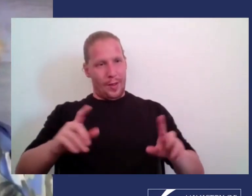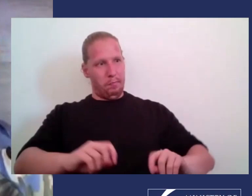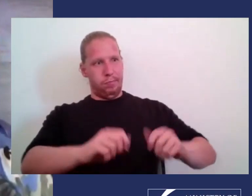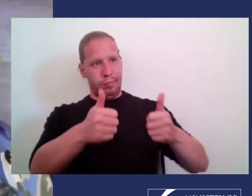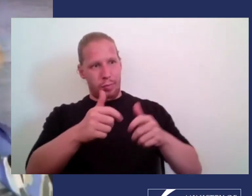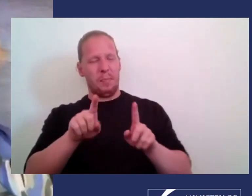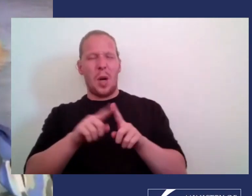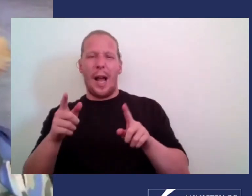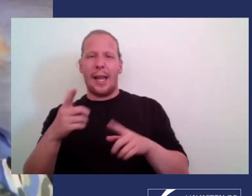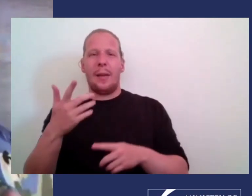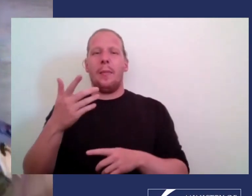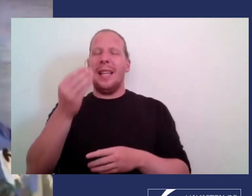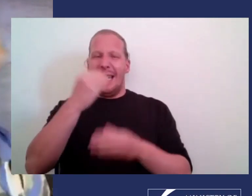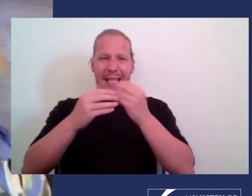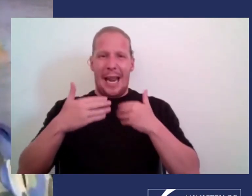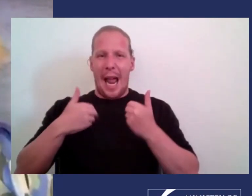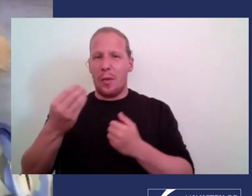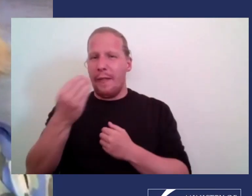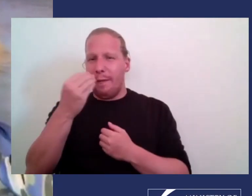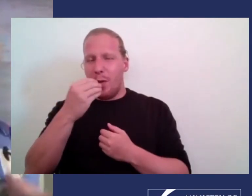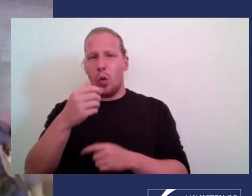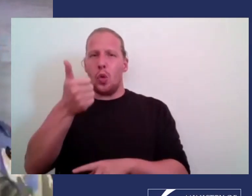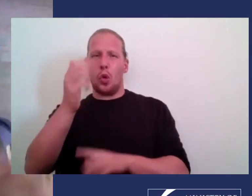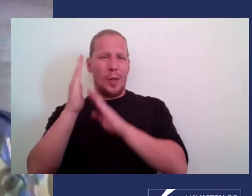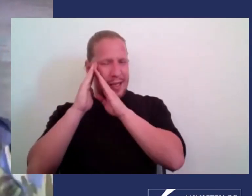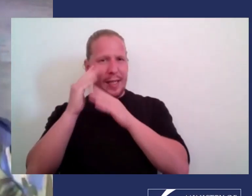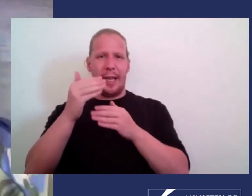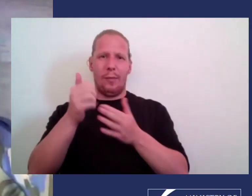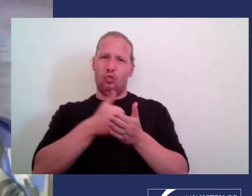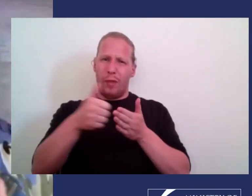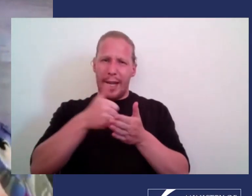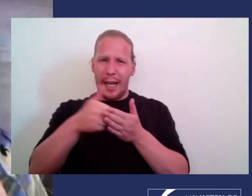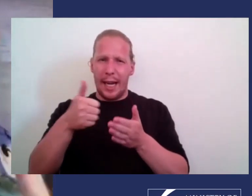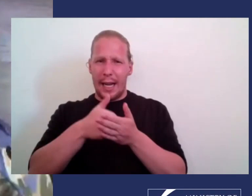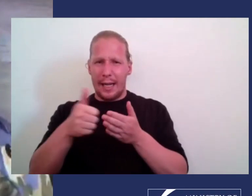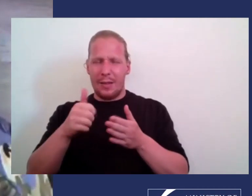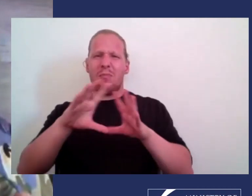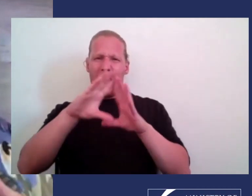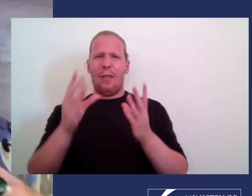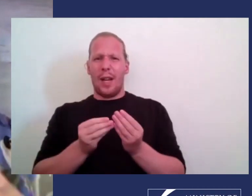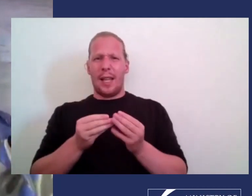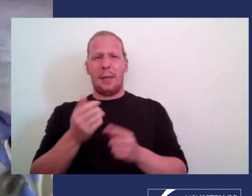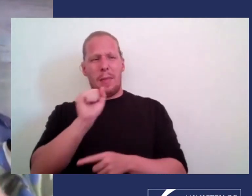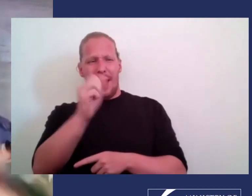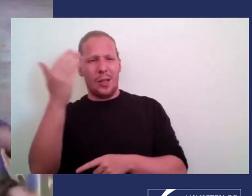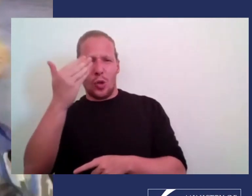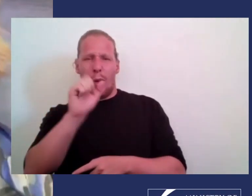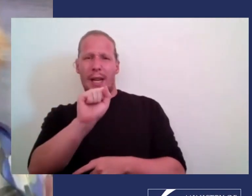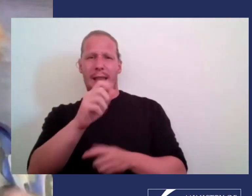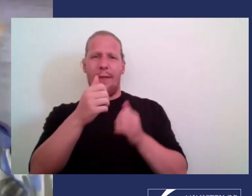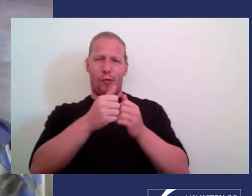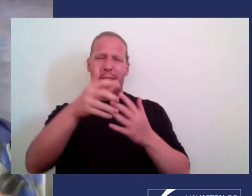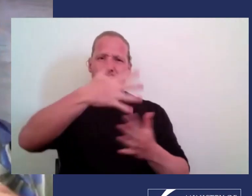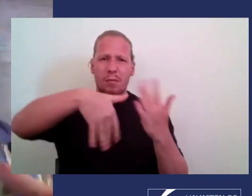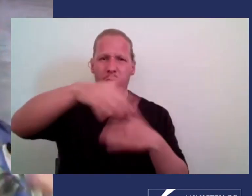sleep routine, eating healthy kai, going into te taiao, all of these things, having their schooling, their friends, their